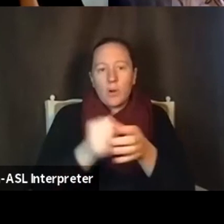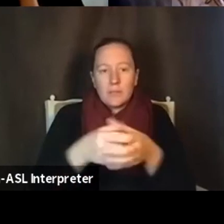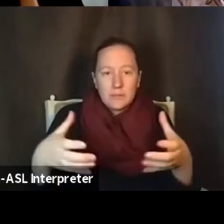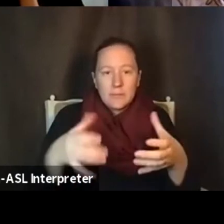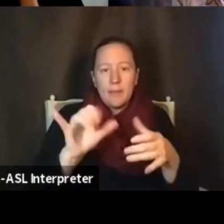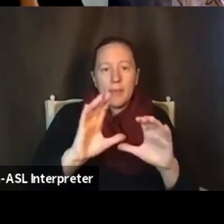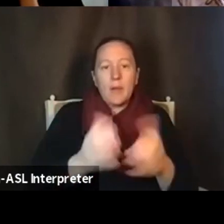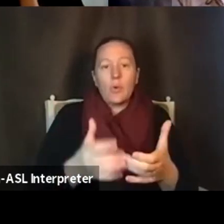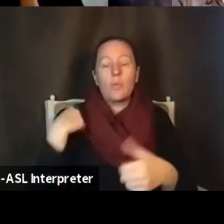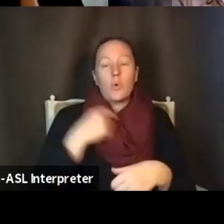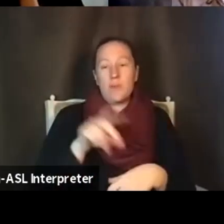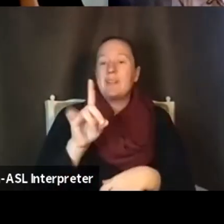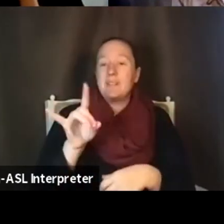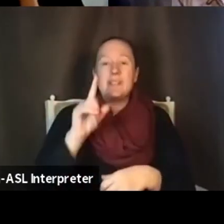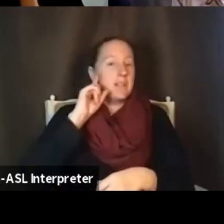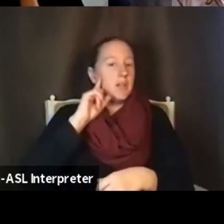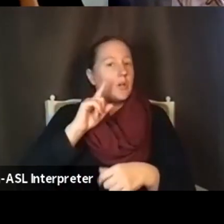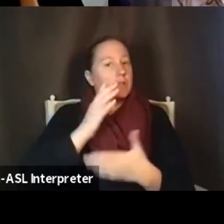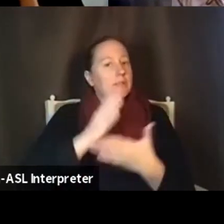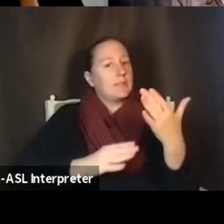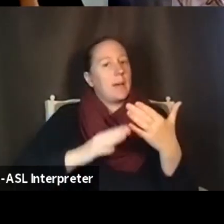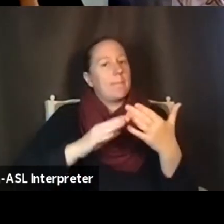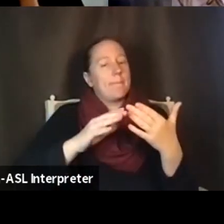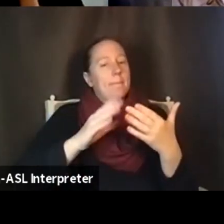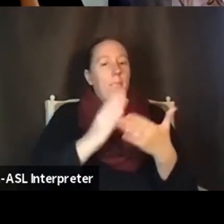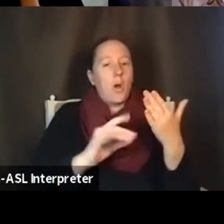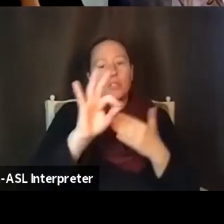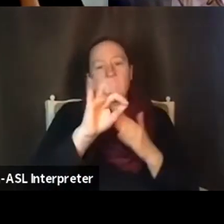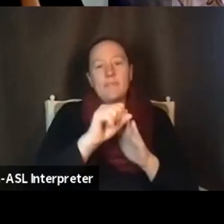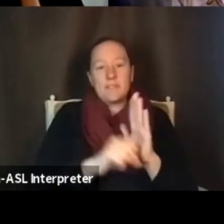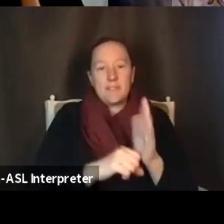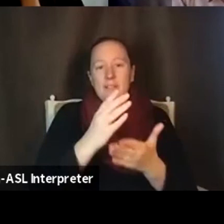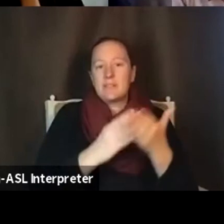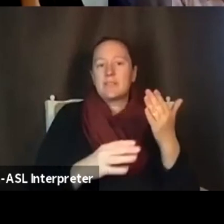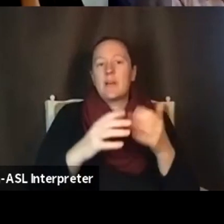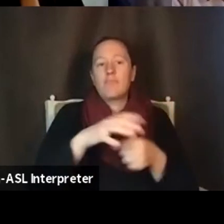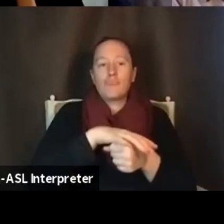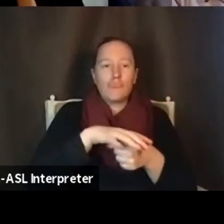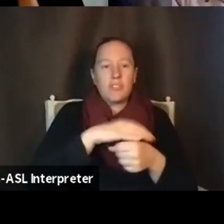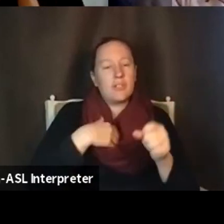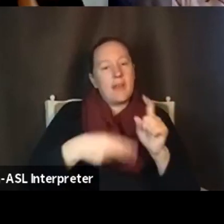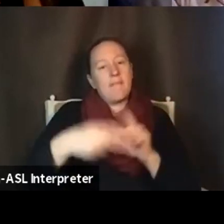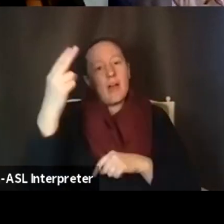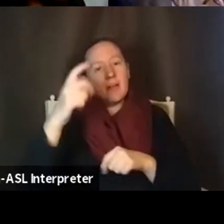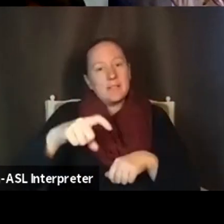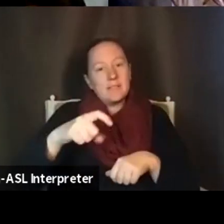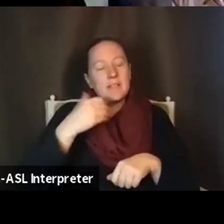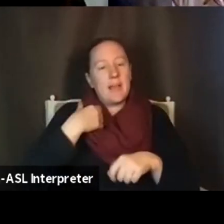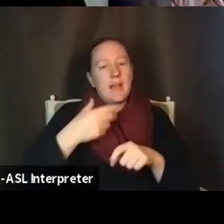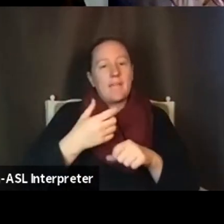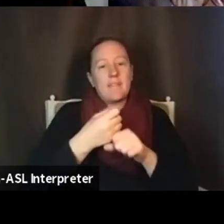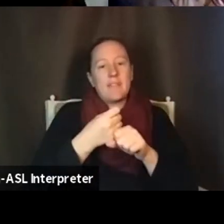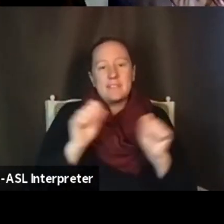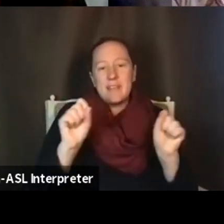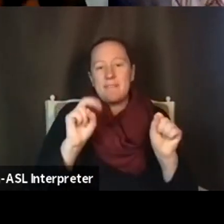we did hear in certain parts of the state, and some of the parts that the regions that have the highest need have the highest safety net populations, and